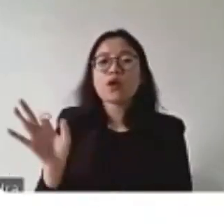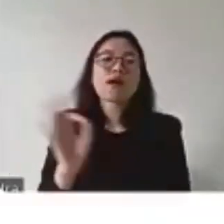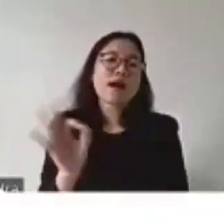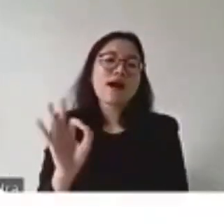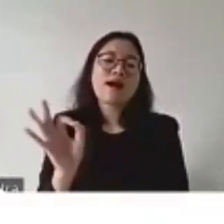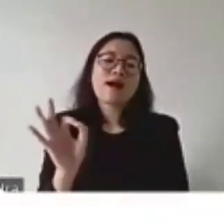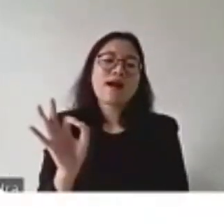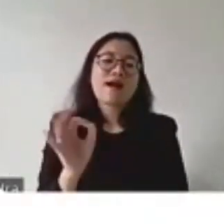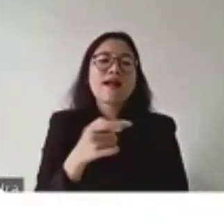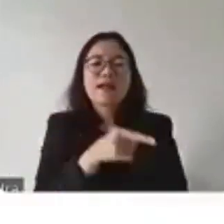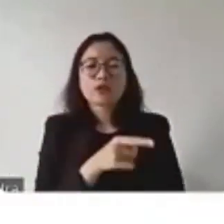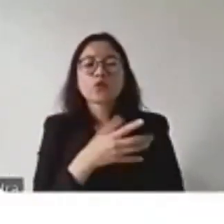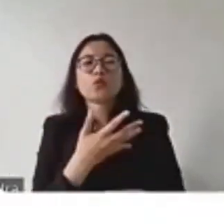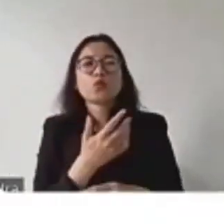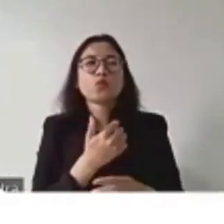difference.